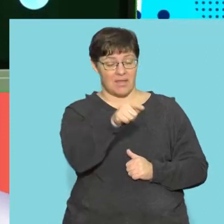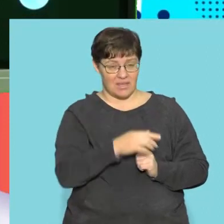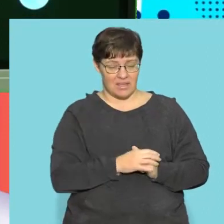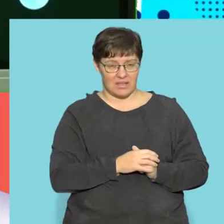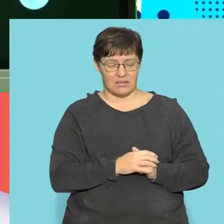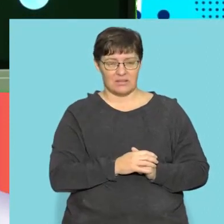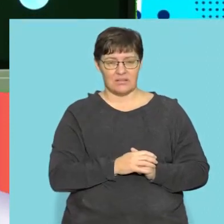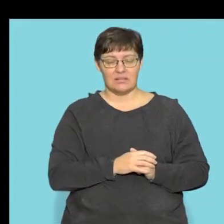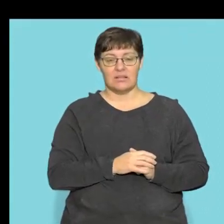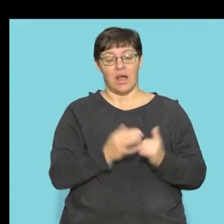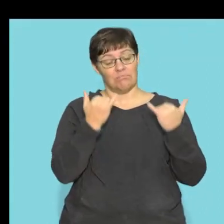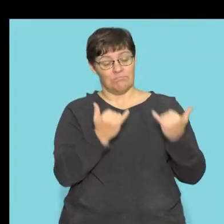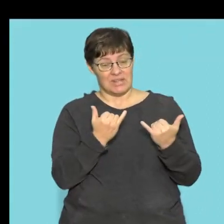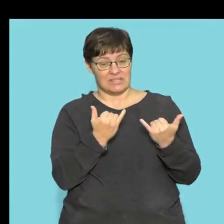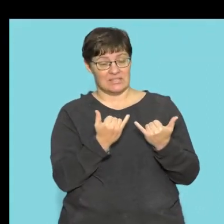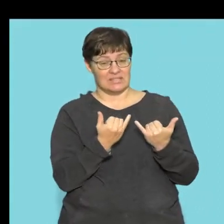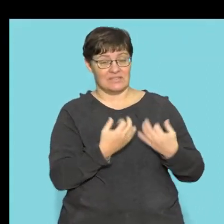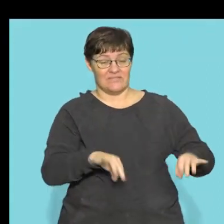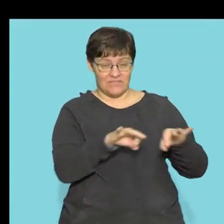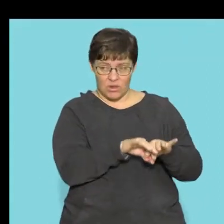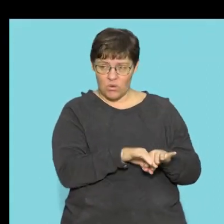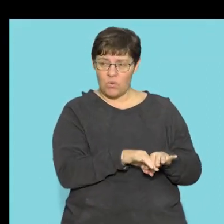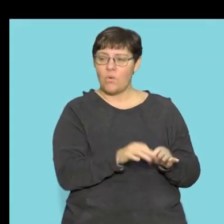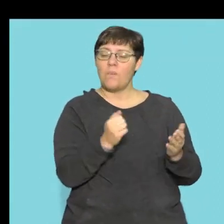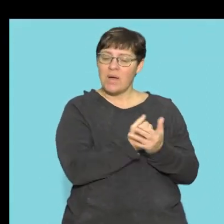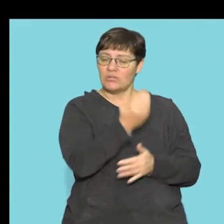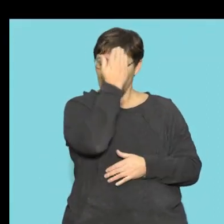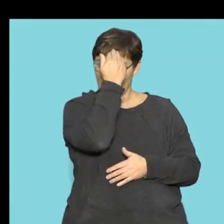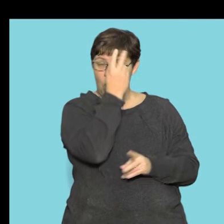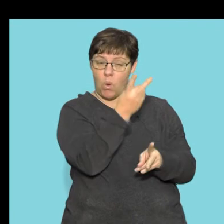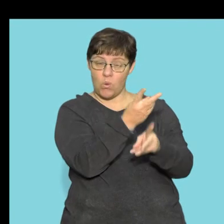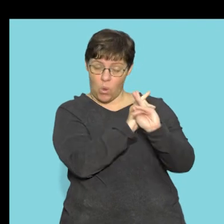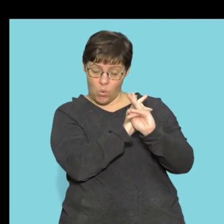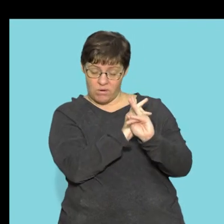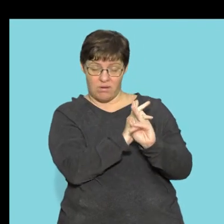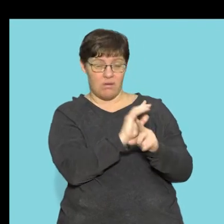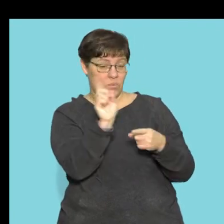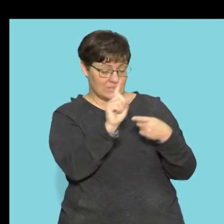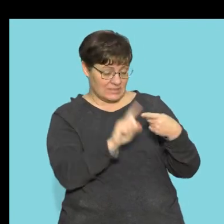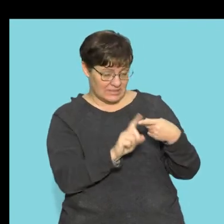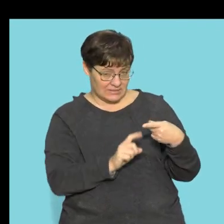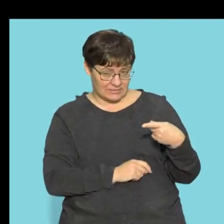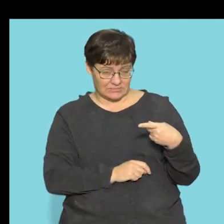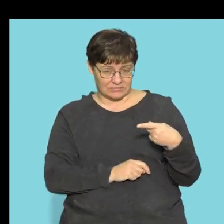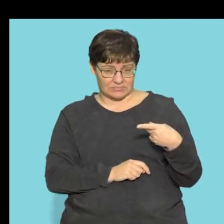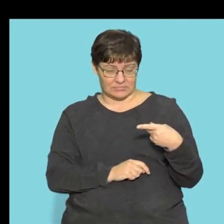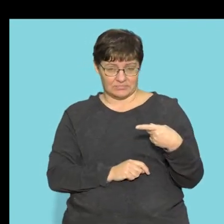All right, so please remember that what you need to know with the present value annuities, you need to make sure that you know your